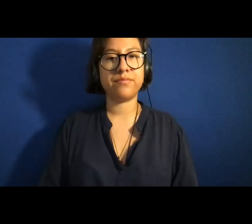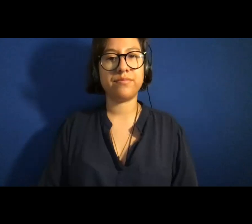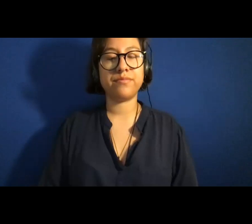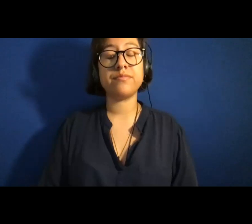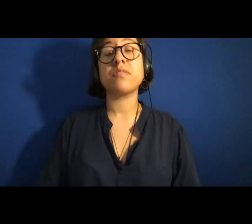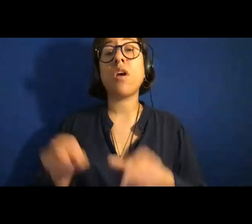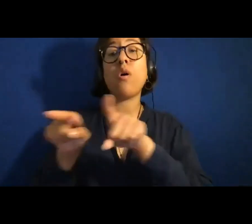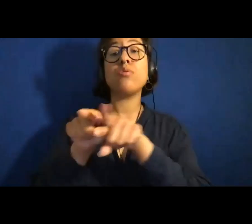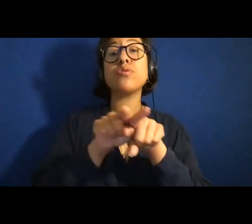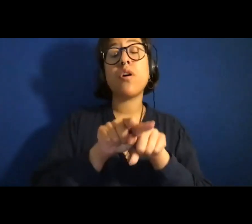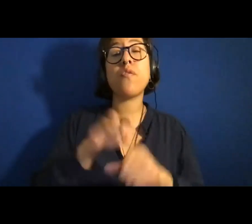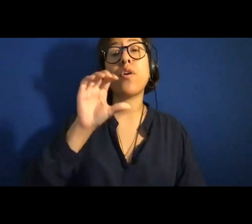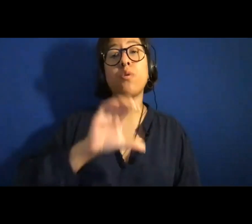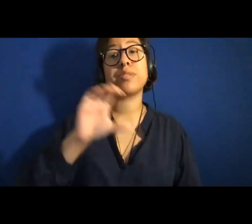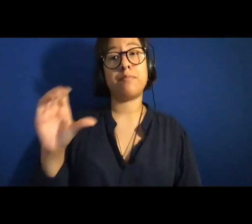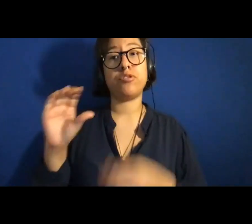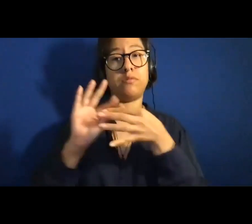Also for closed captioning,